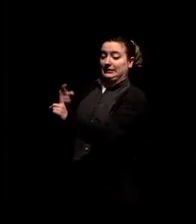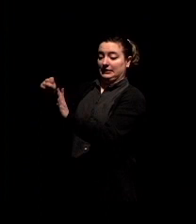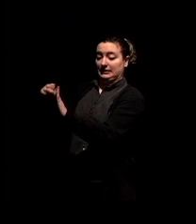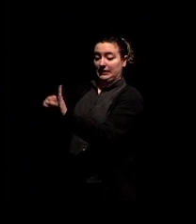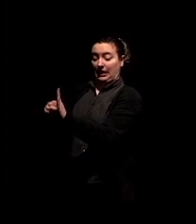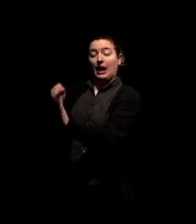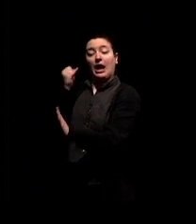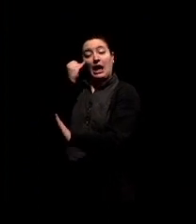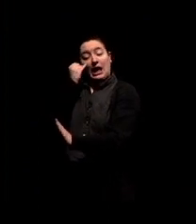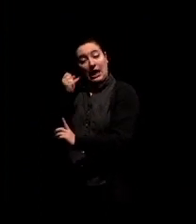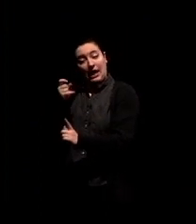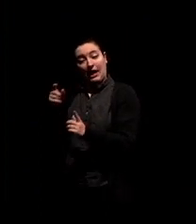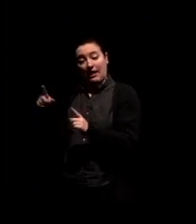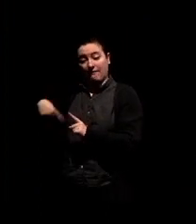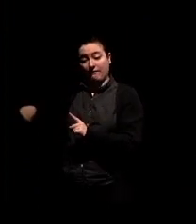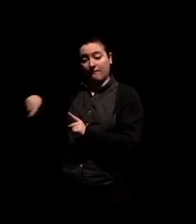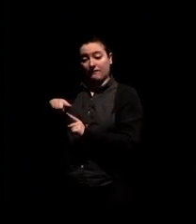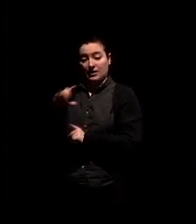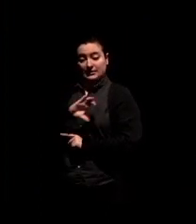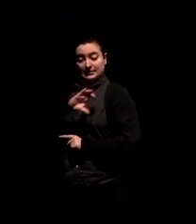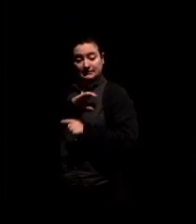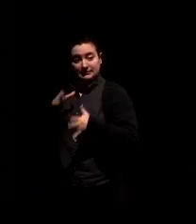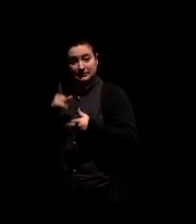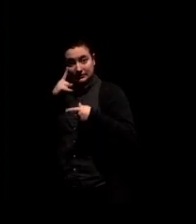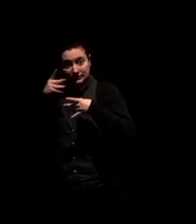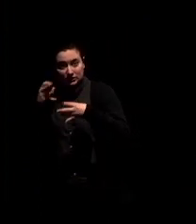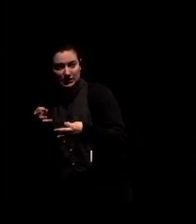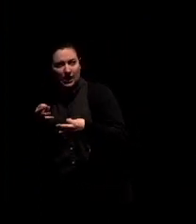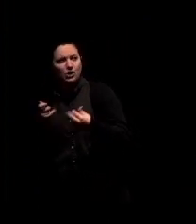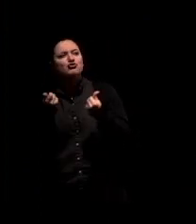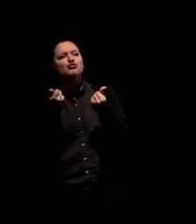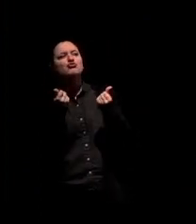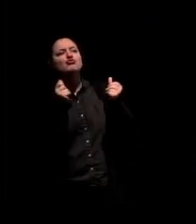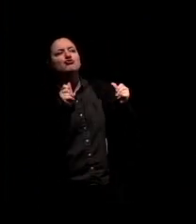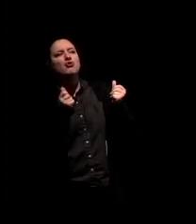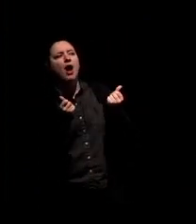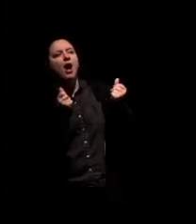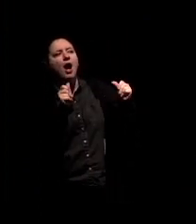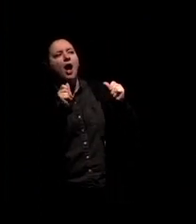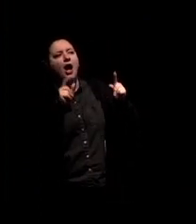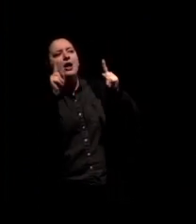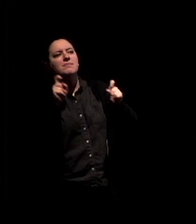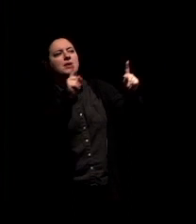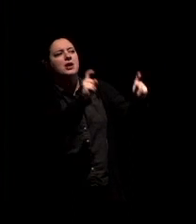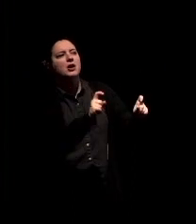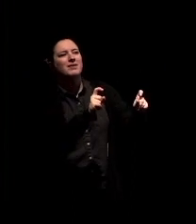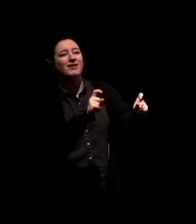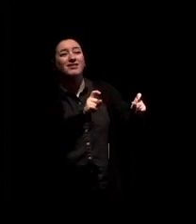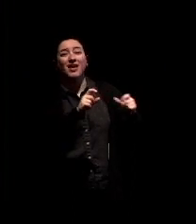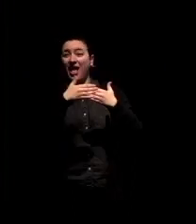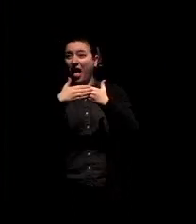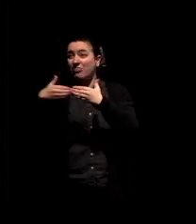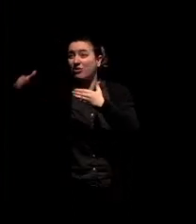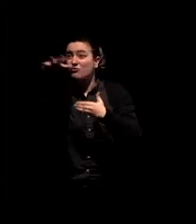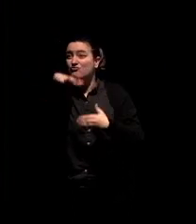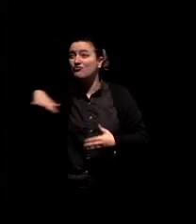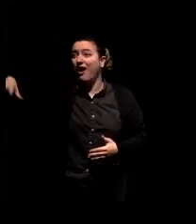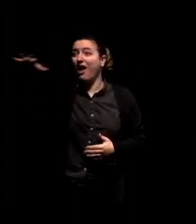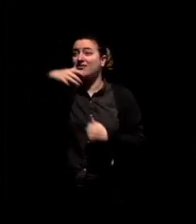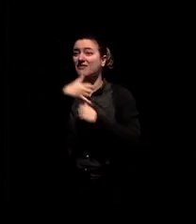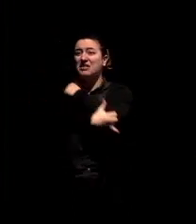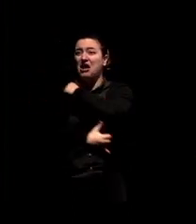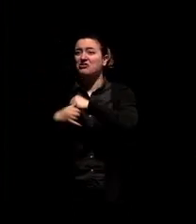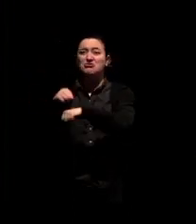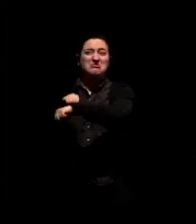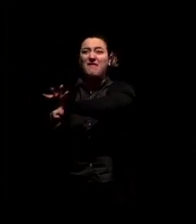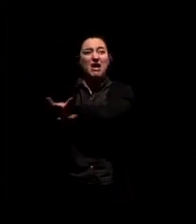and try novel social and economic experiments without risk to the rest of the country. And this is a fantastic idea. This is